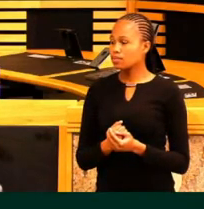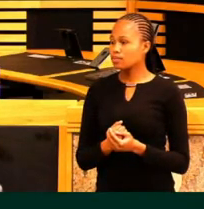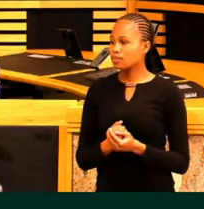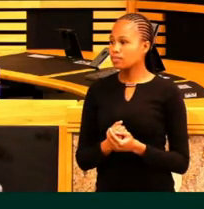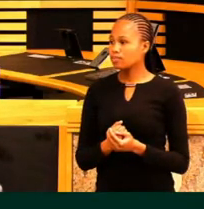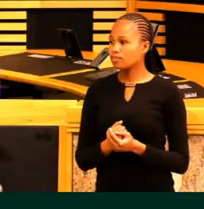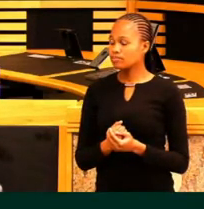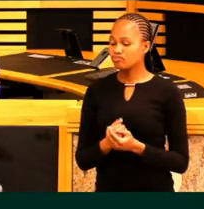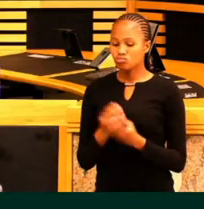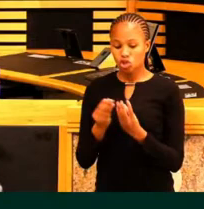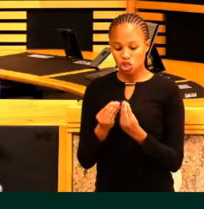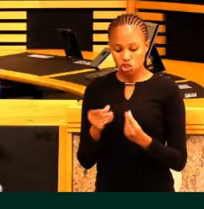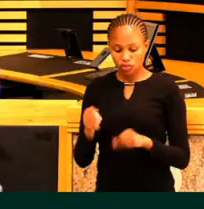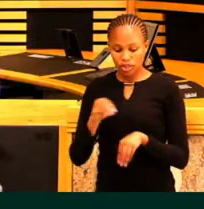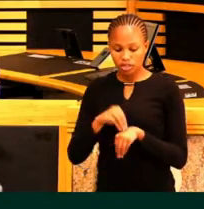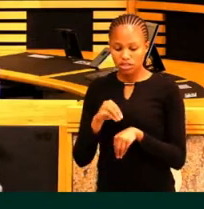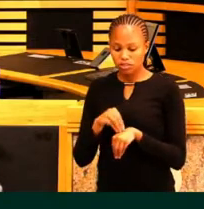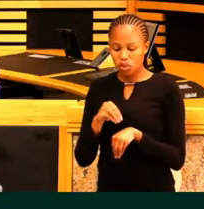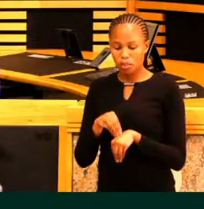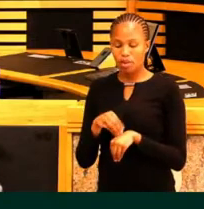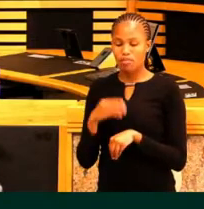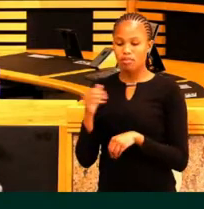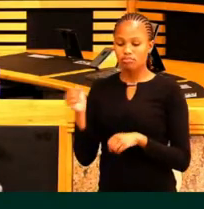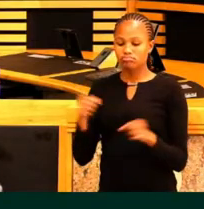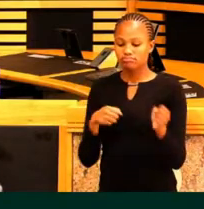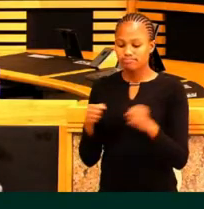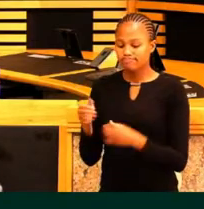to solve this problem of unemployment